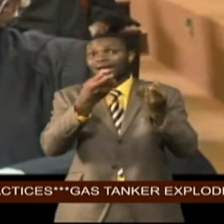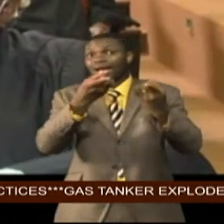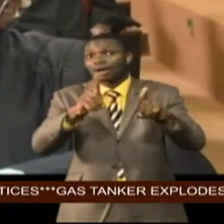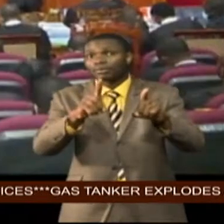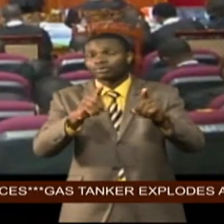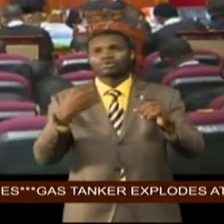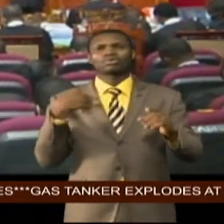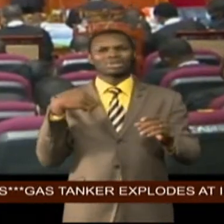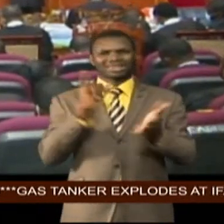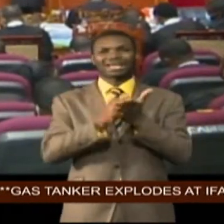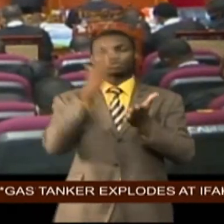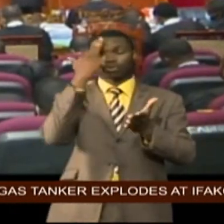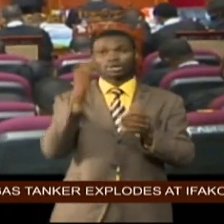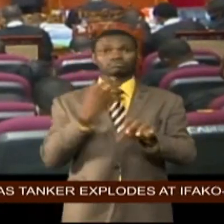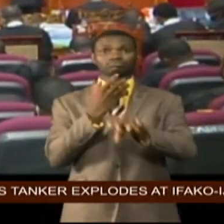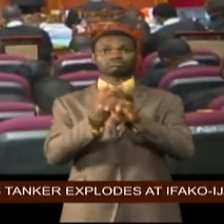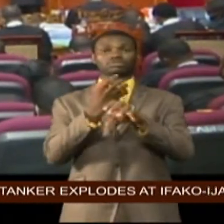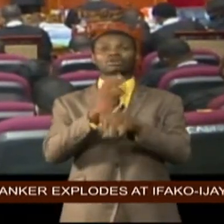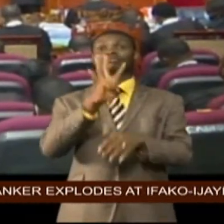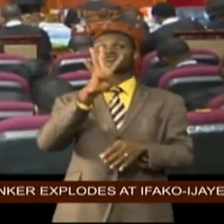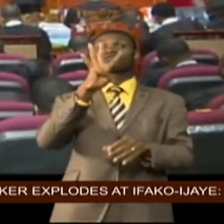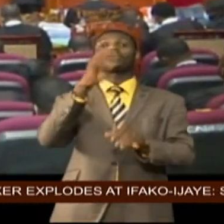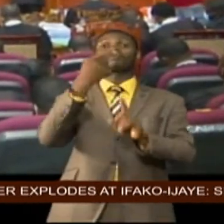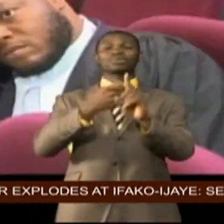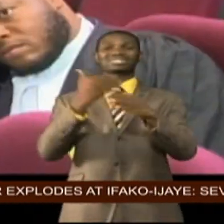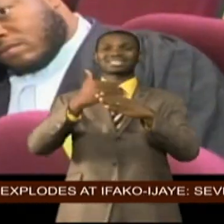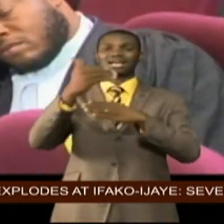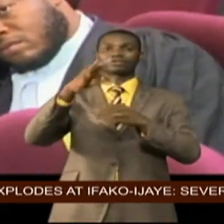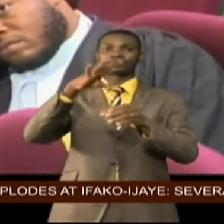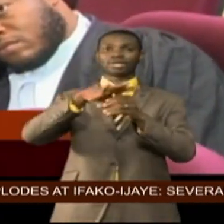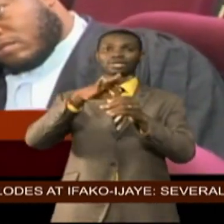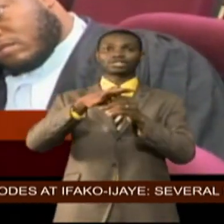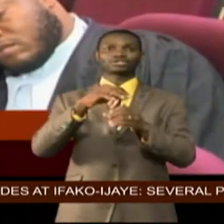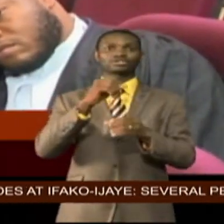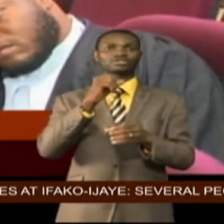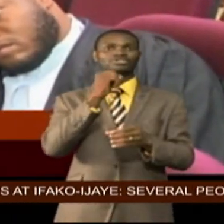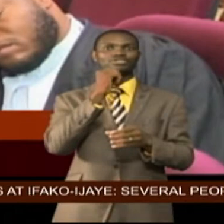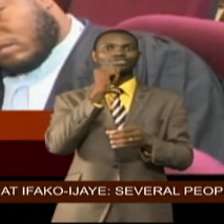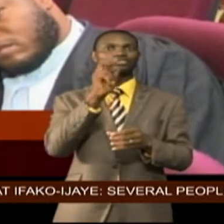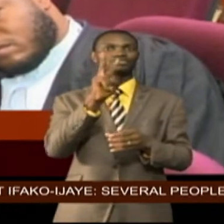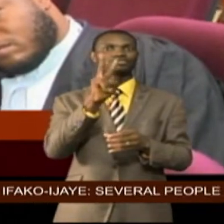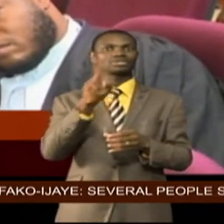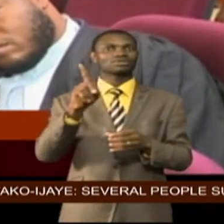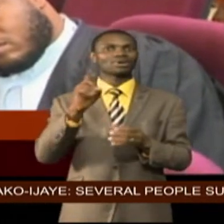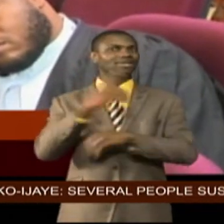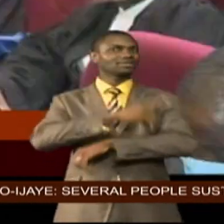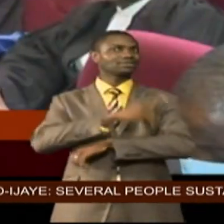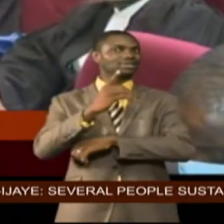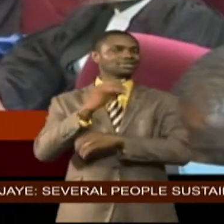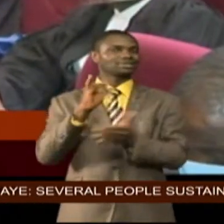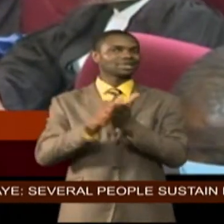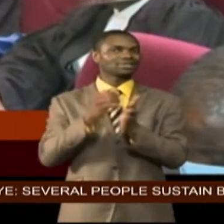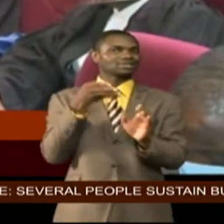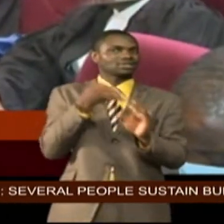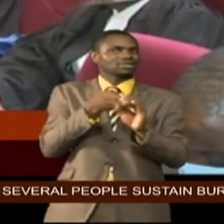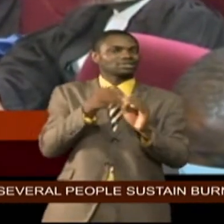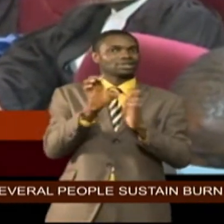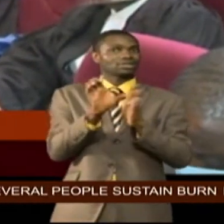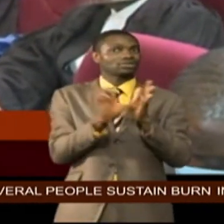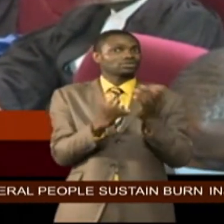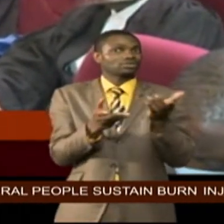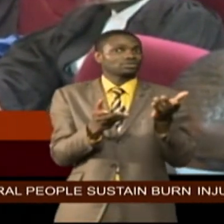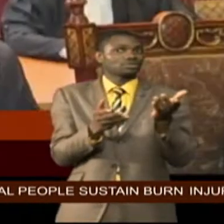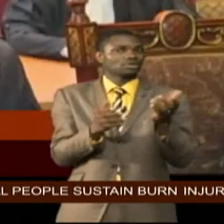filed a petition about 4 months after the election instead of 21 days provided in the Electoral Act. But counsel to the